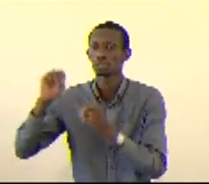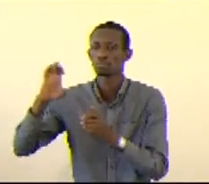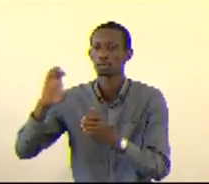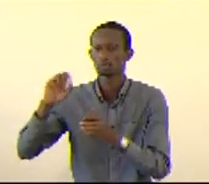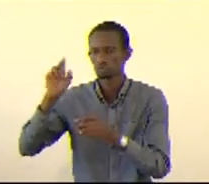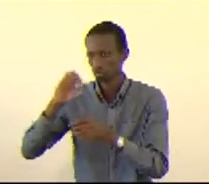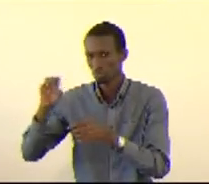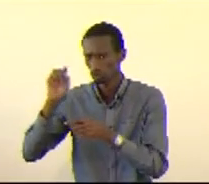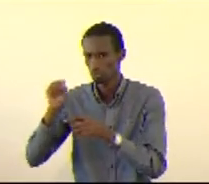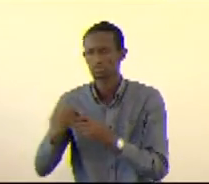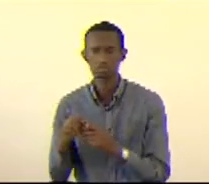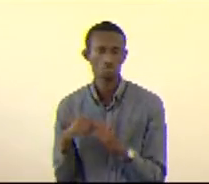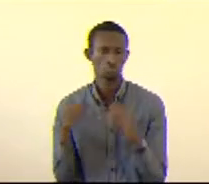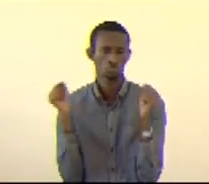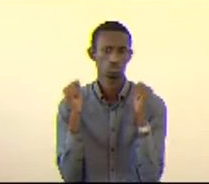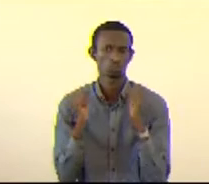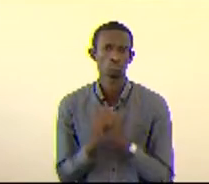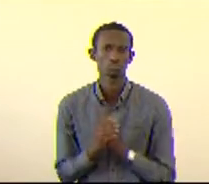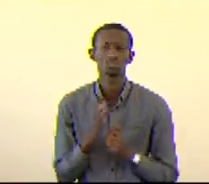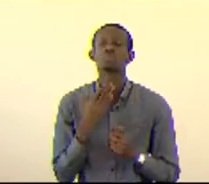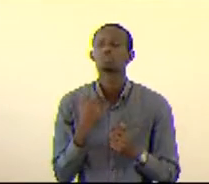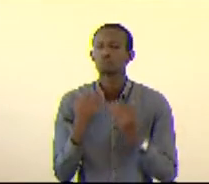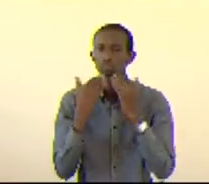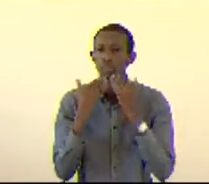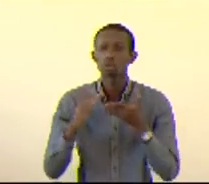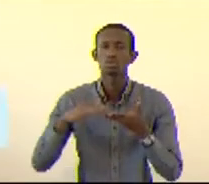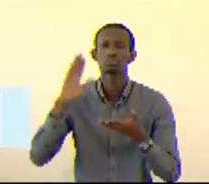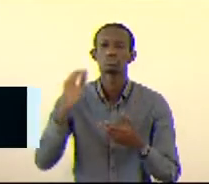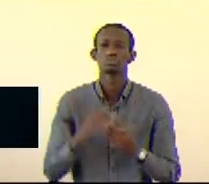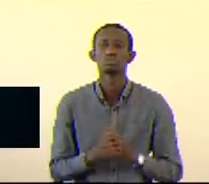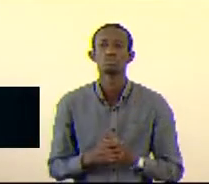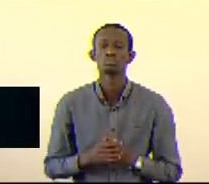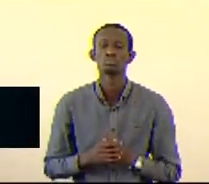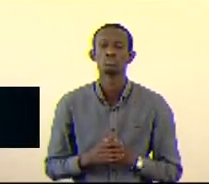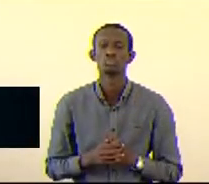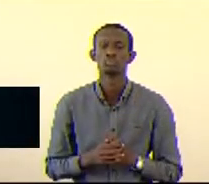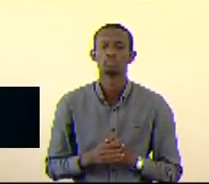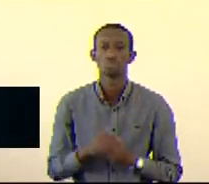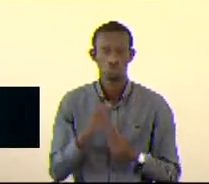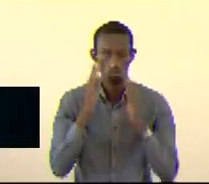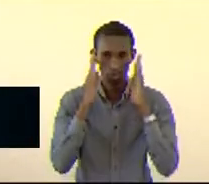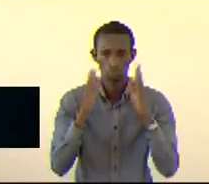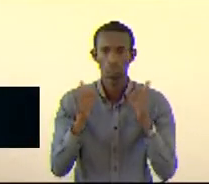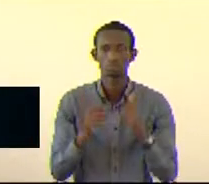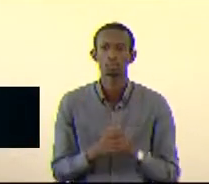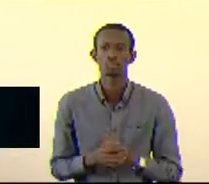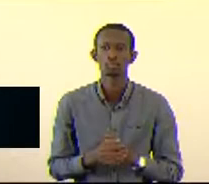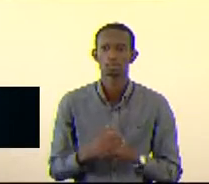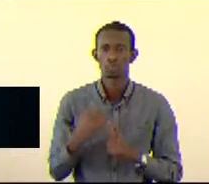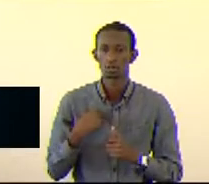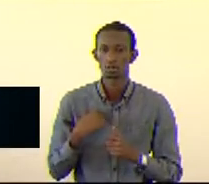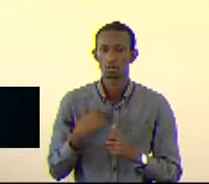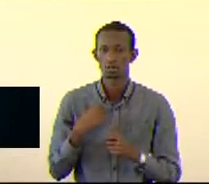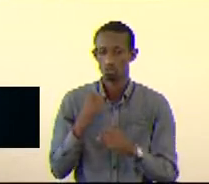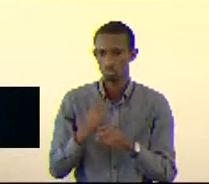our objectives. So I want to thank you so much for being attentive. And now I'm going to leave you with